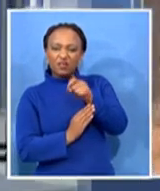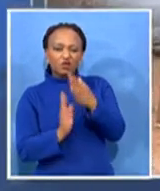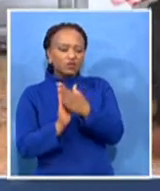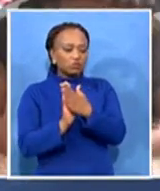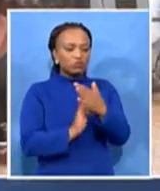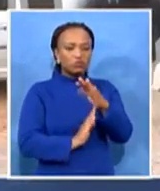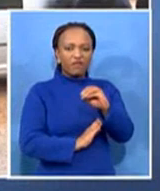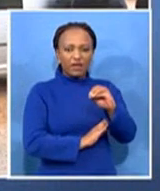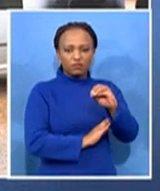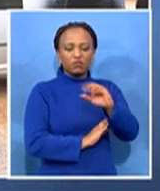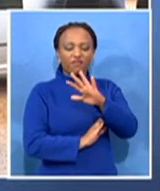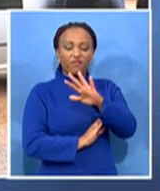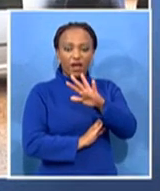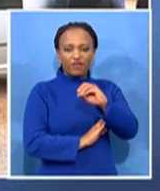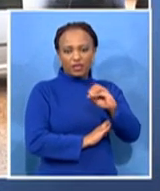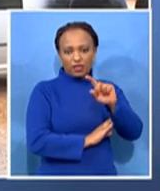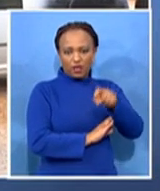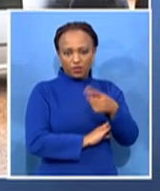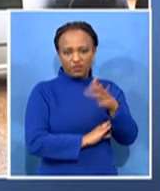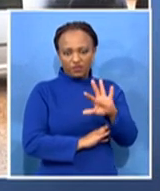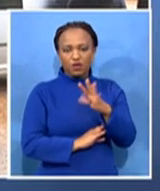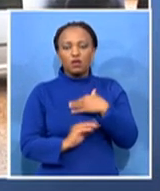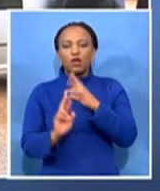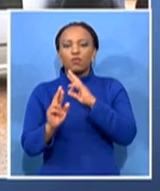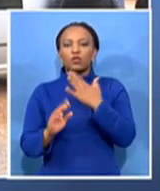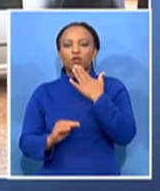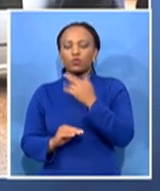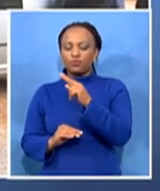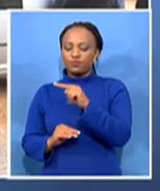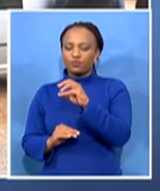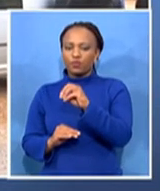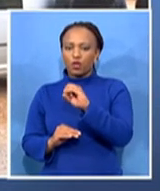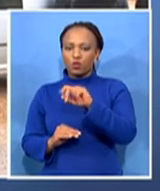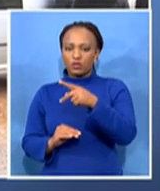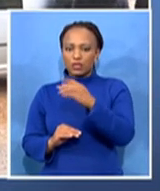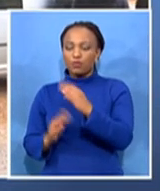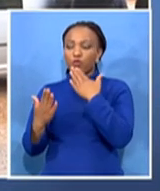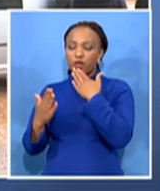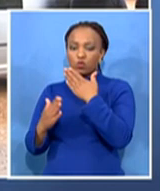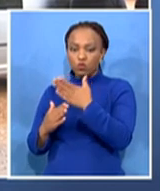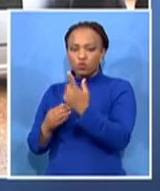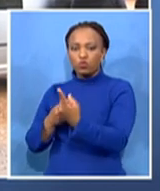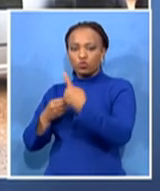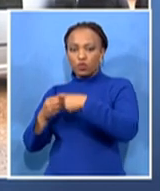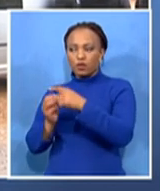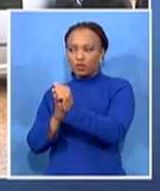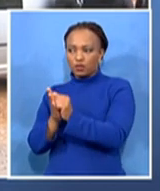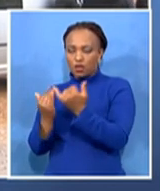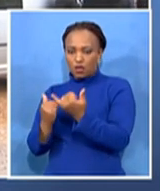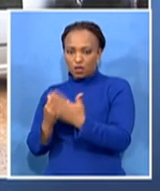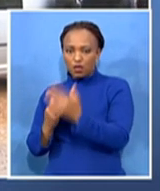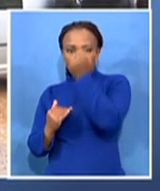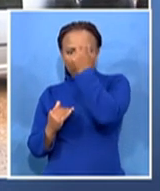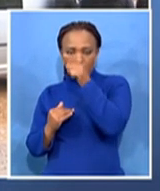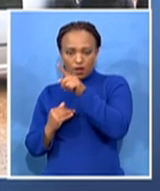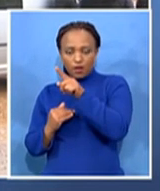cross to our reporter, Nosipho Mncube. Nosipho, thank you very much indeed for joining us on the agenda. We understand that the Hawks are just about